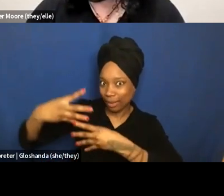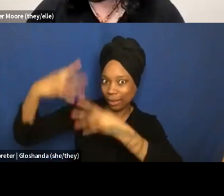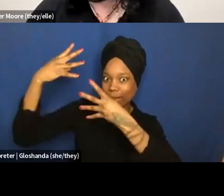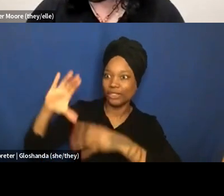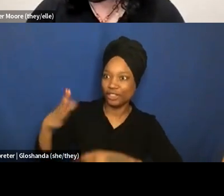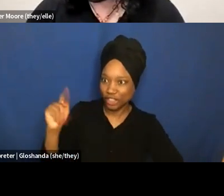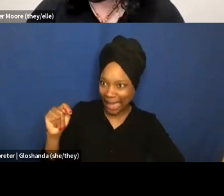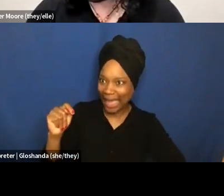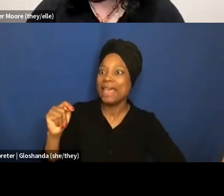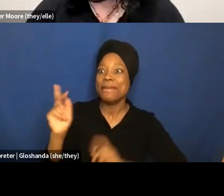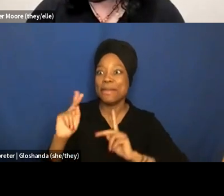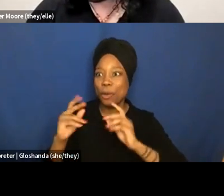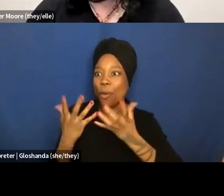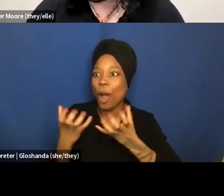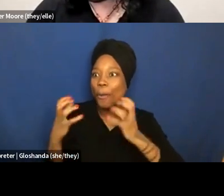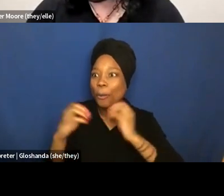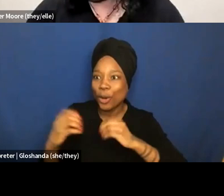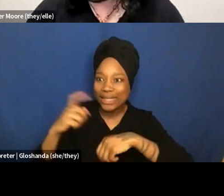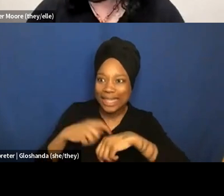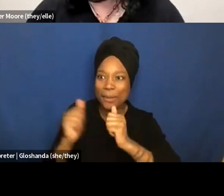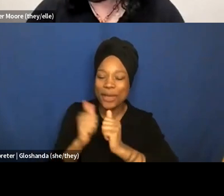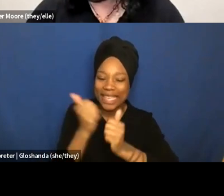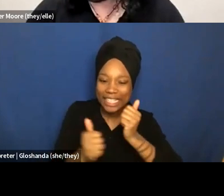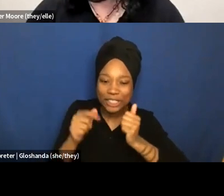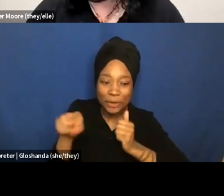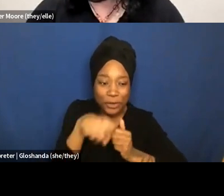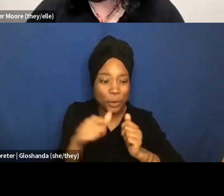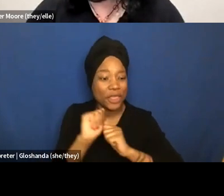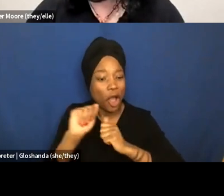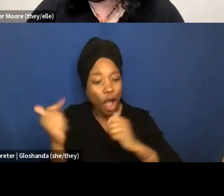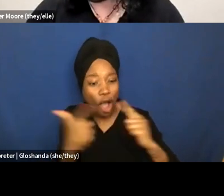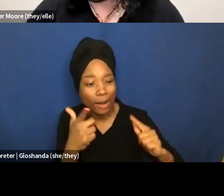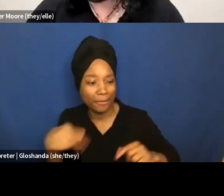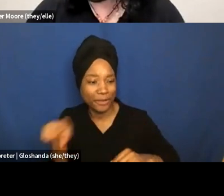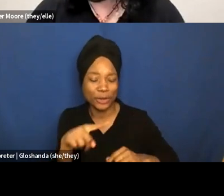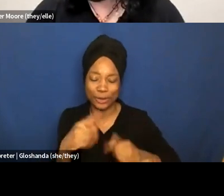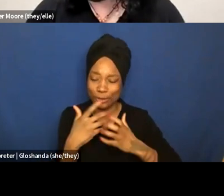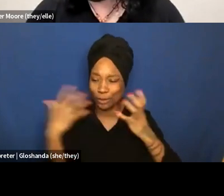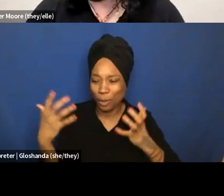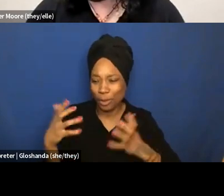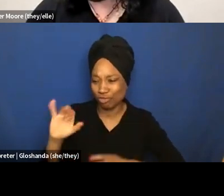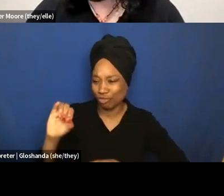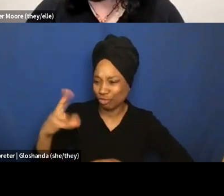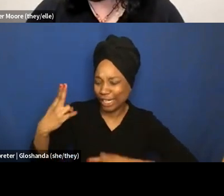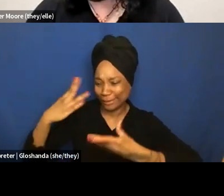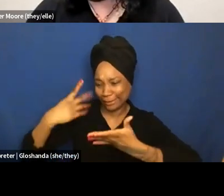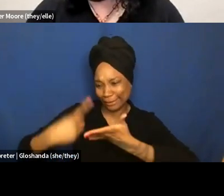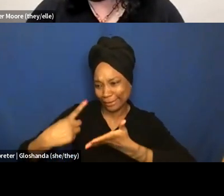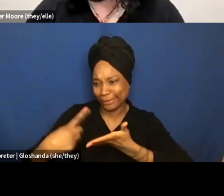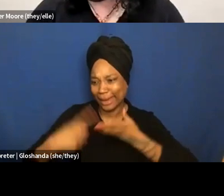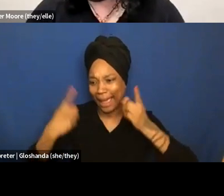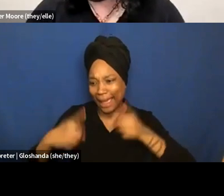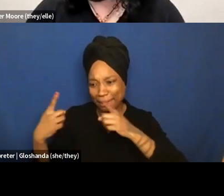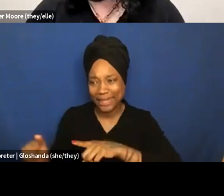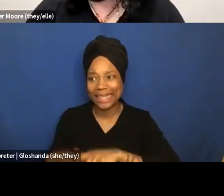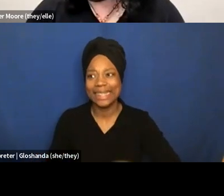you, with all of you. There's so much richness, but I do want to give IDHA a question of, as